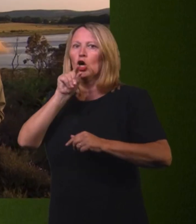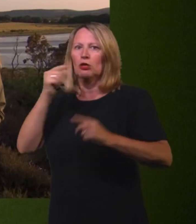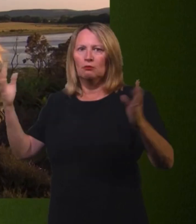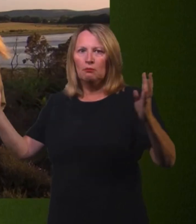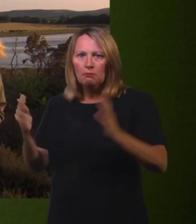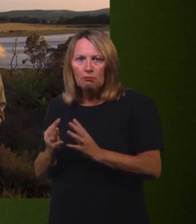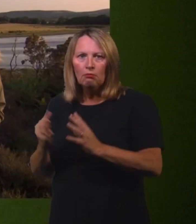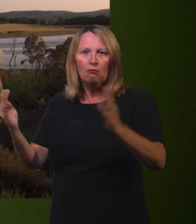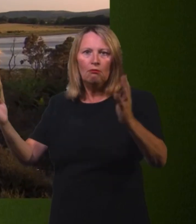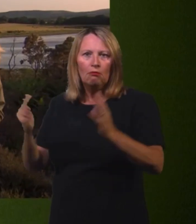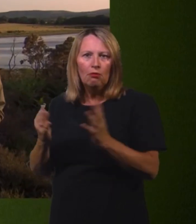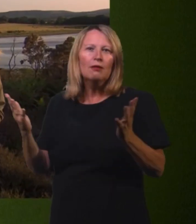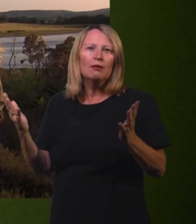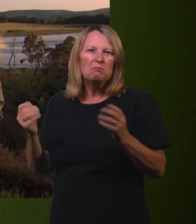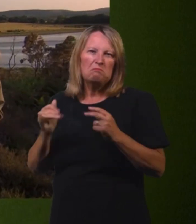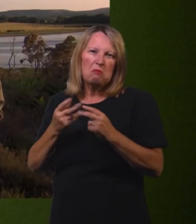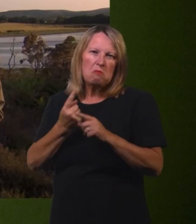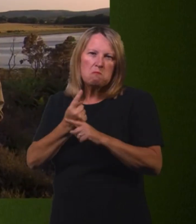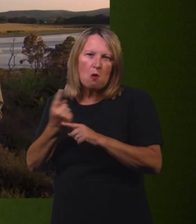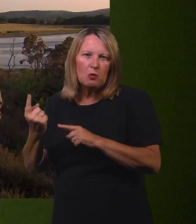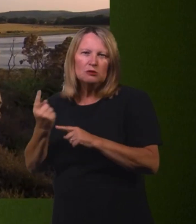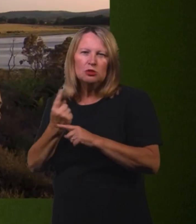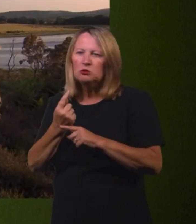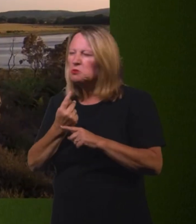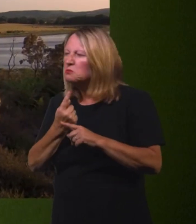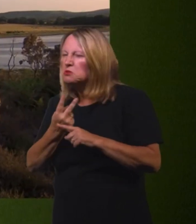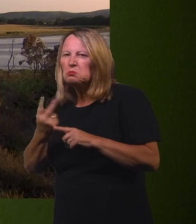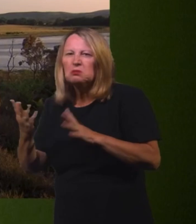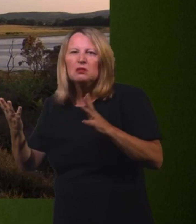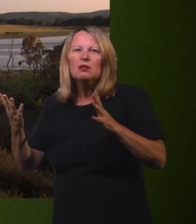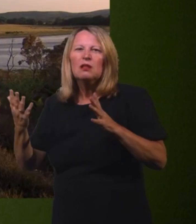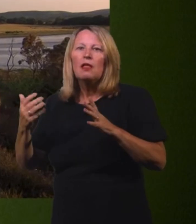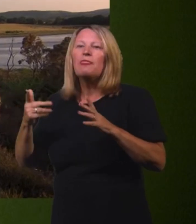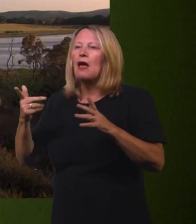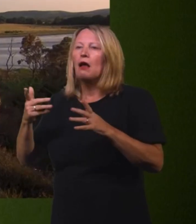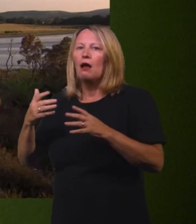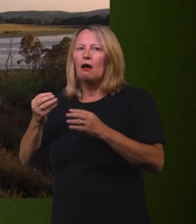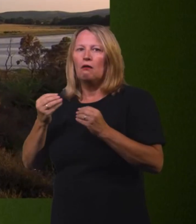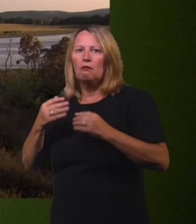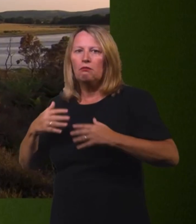be maybe at least another week before they can flutter weakly across the top of the